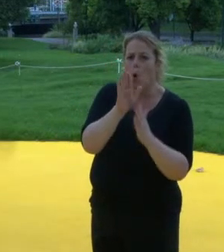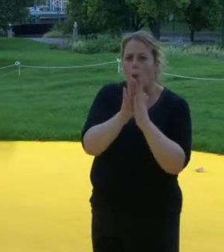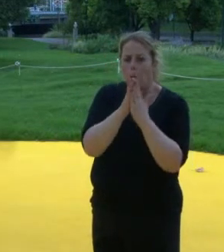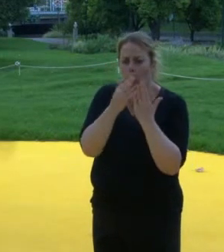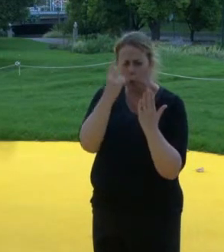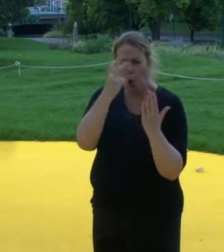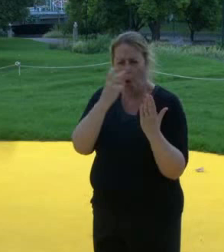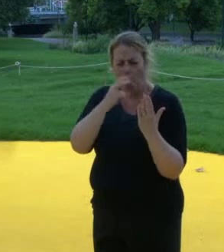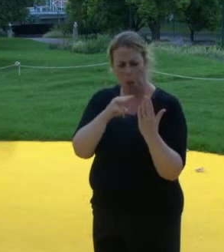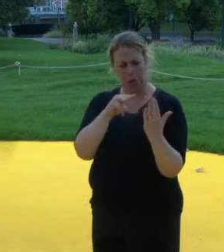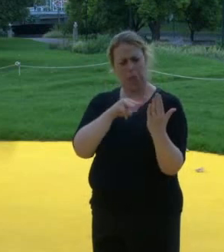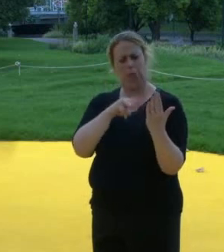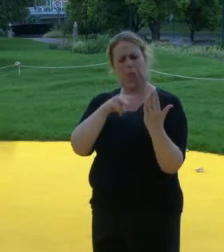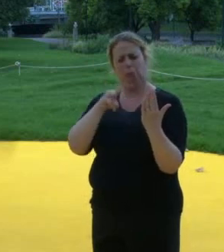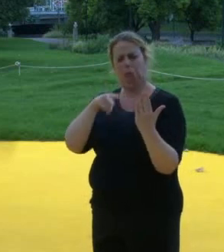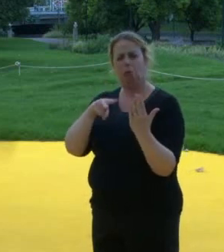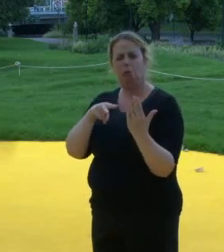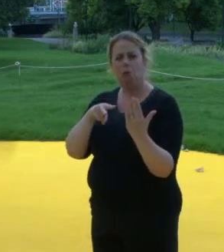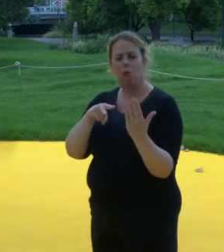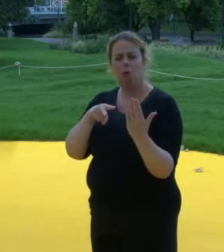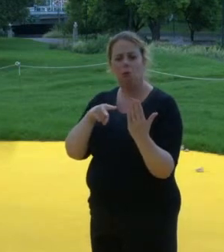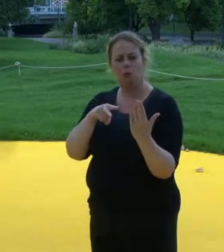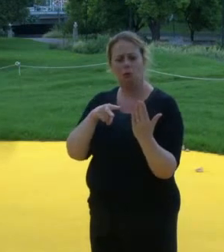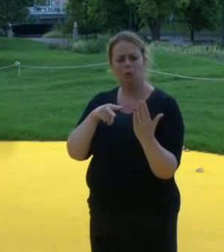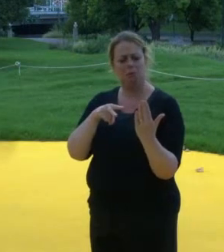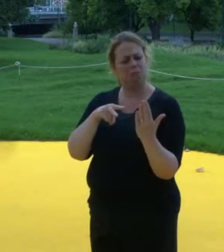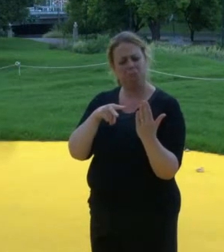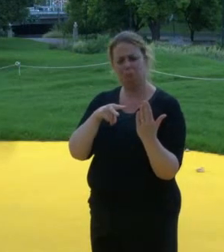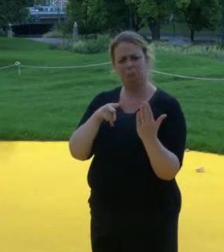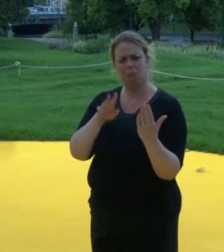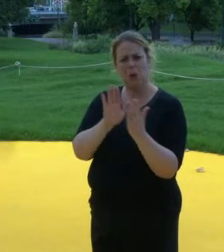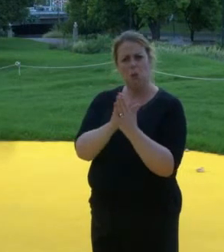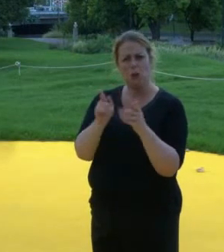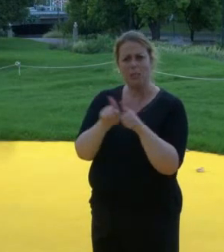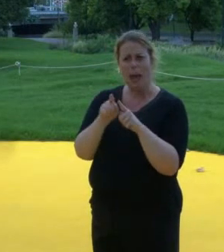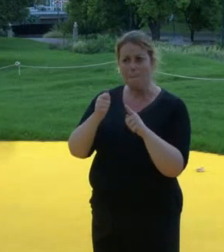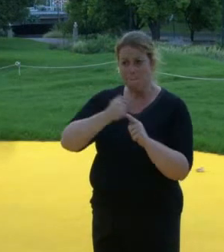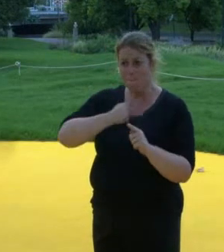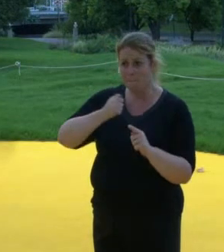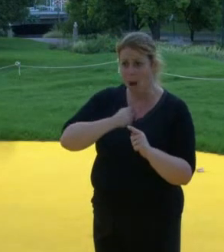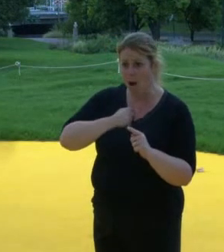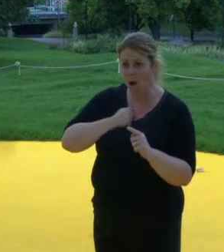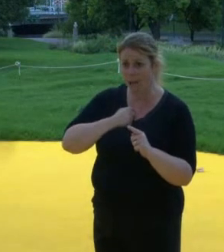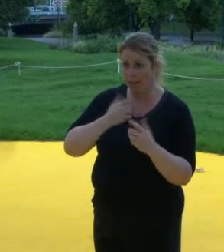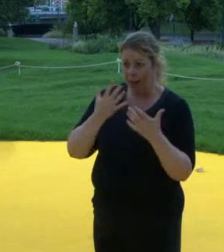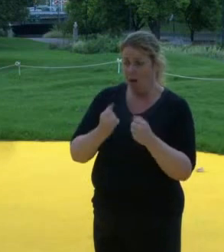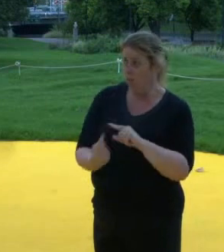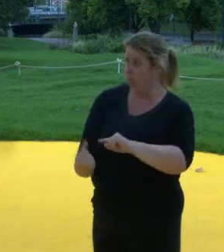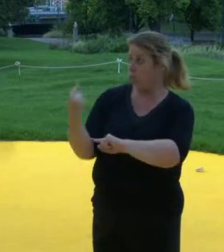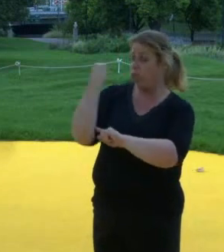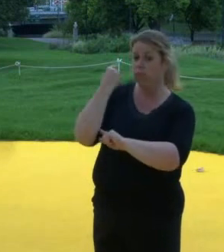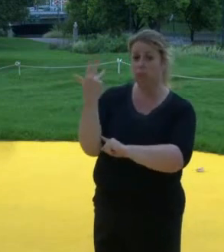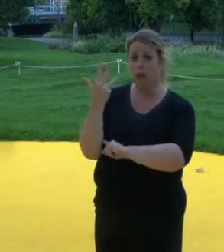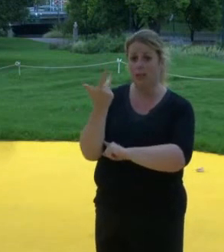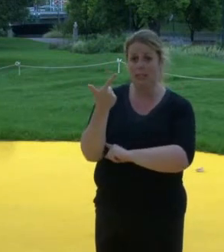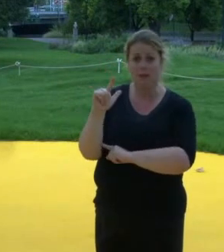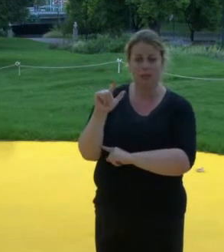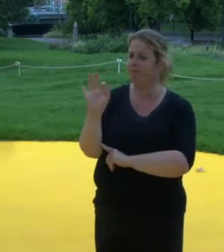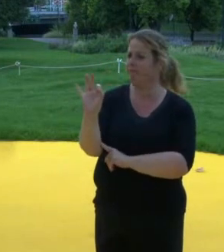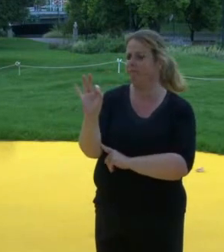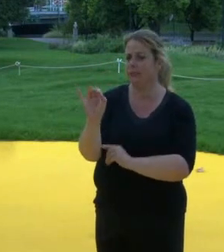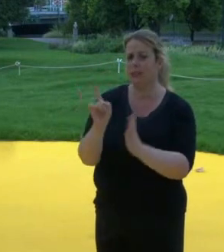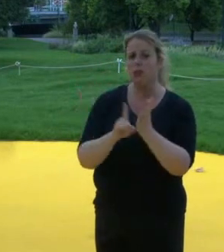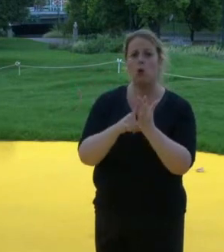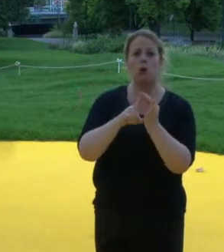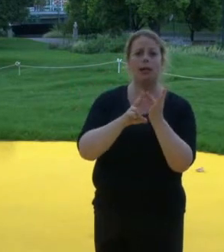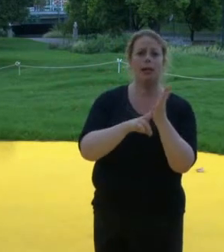municipal libraries. Books like ours simply did not exist when I was learning to read in the 1970s, and people like Leanne,